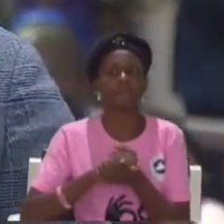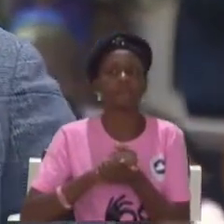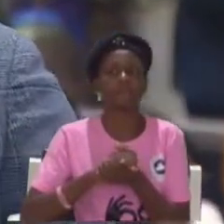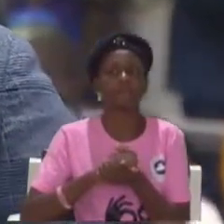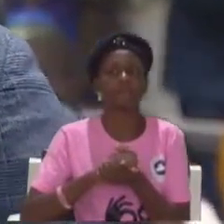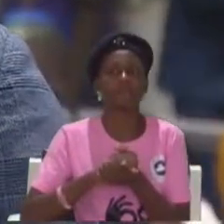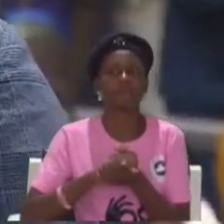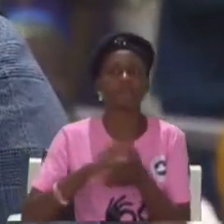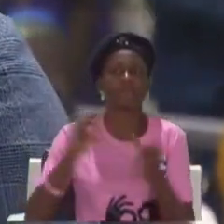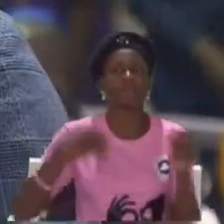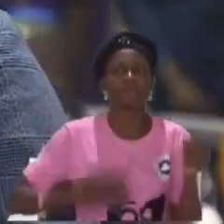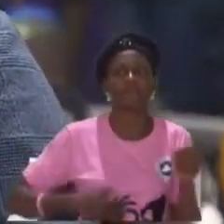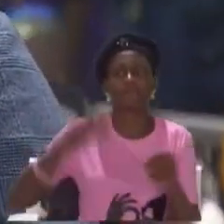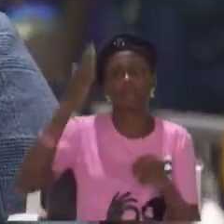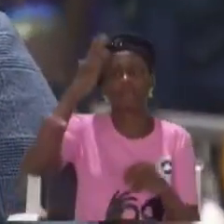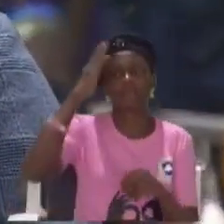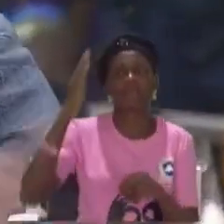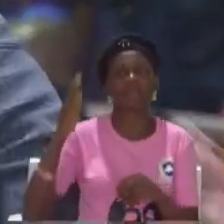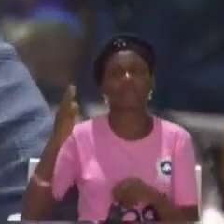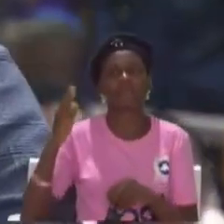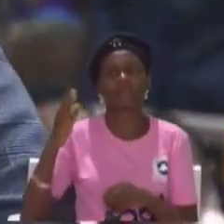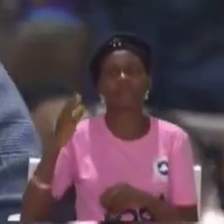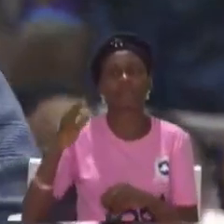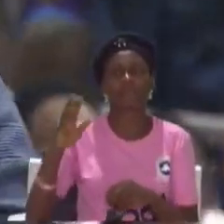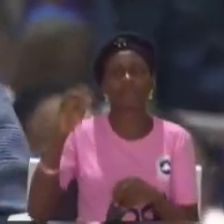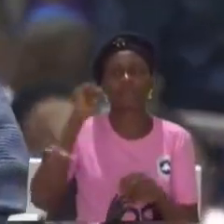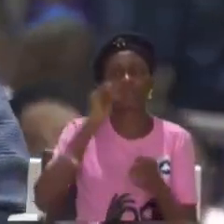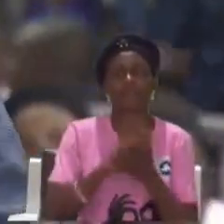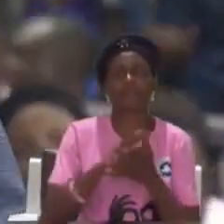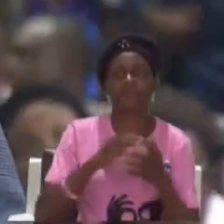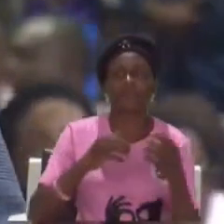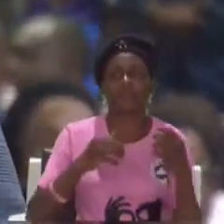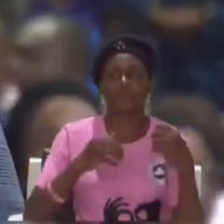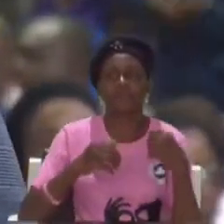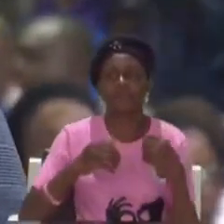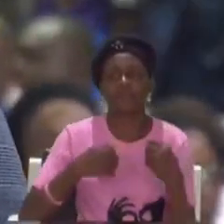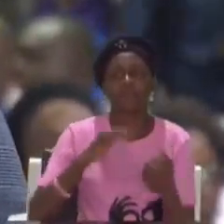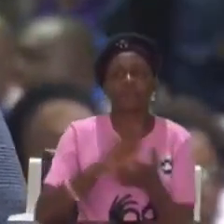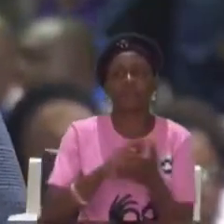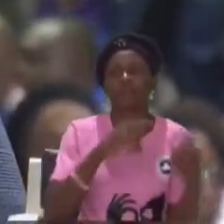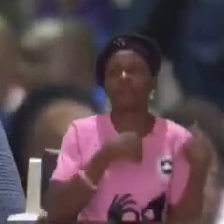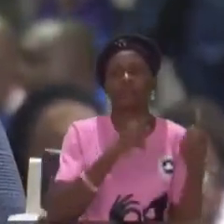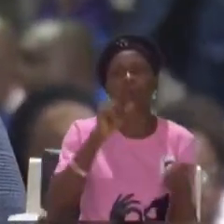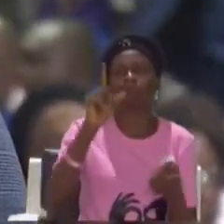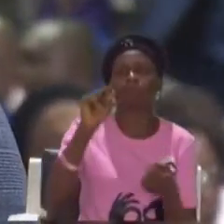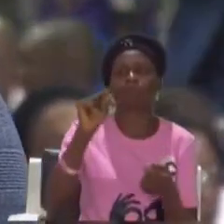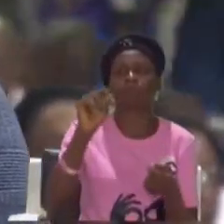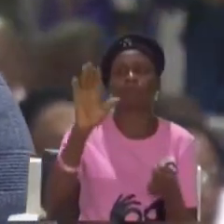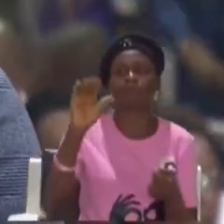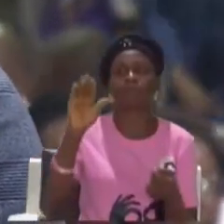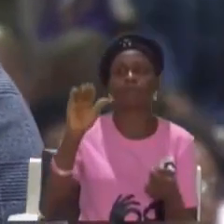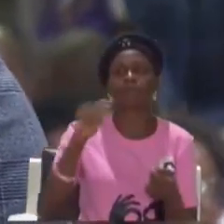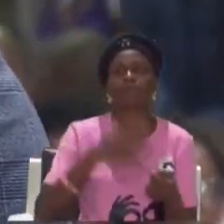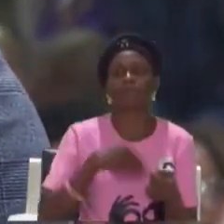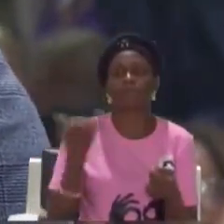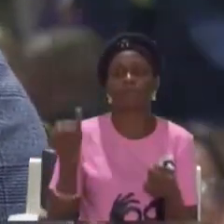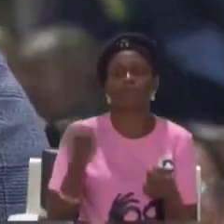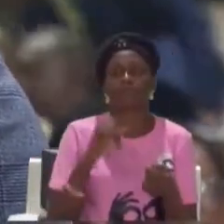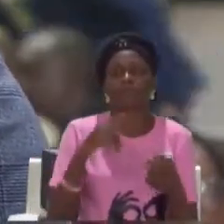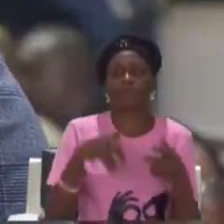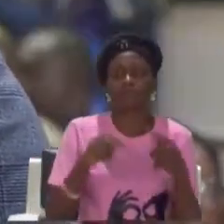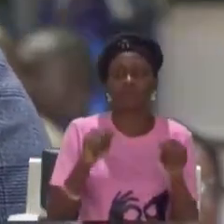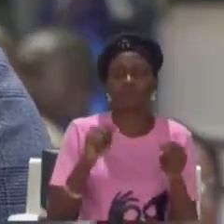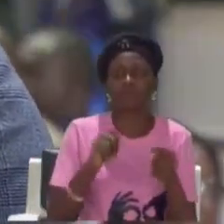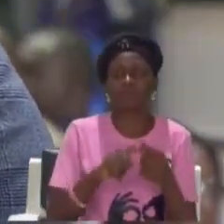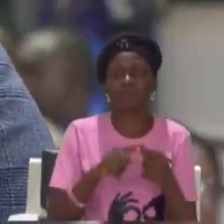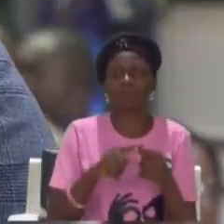and nobody knew. My wife and I got married in 2015, and we had been trying to build our family